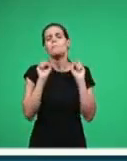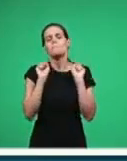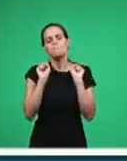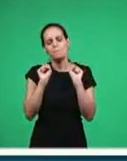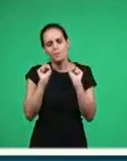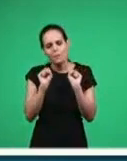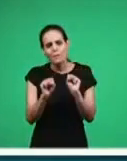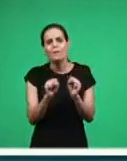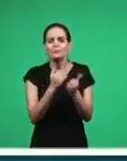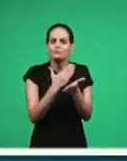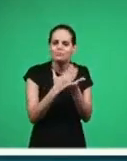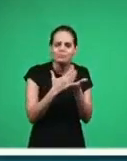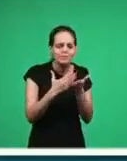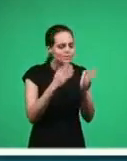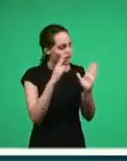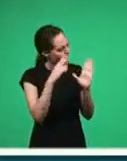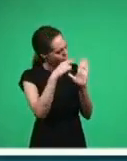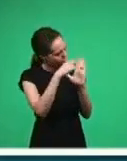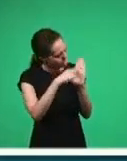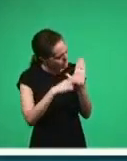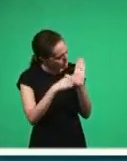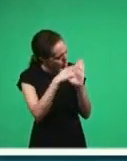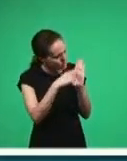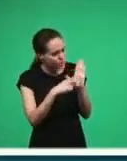a responsible ministry.